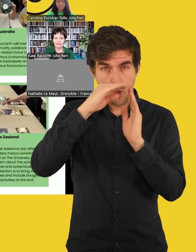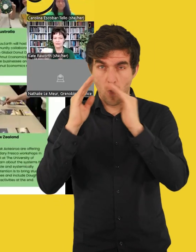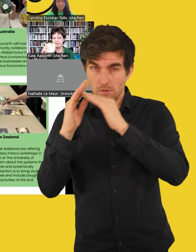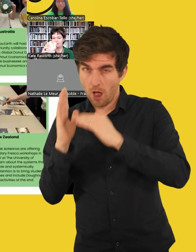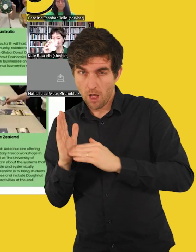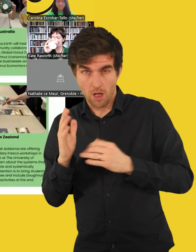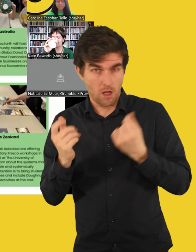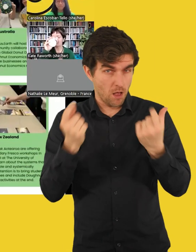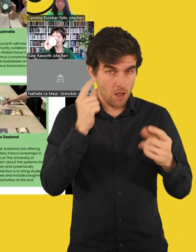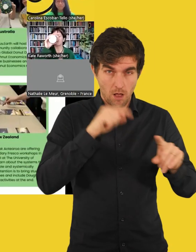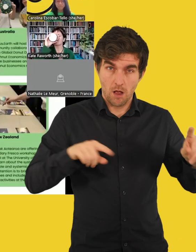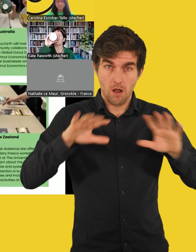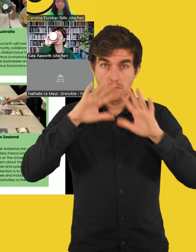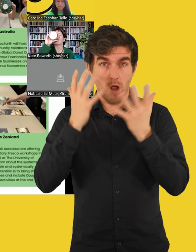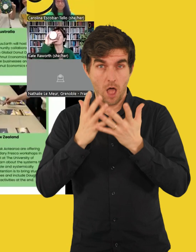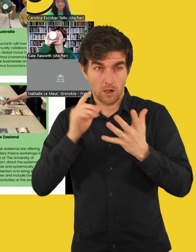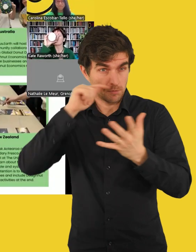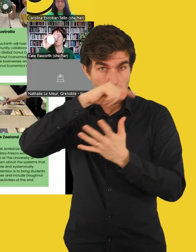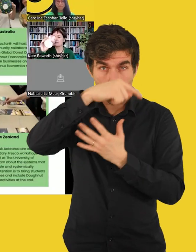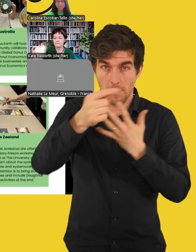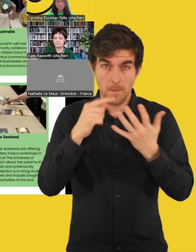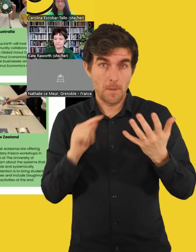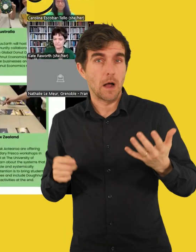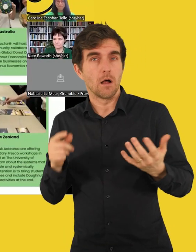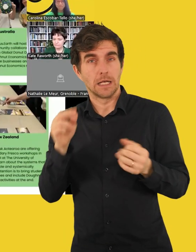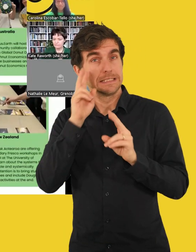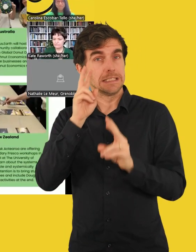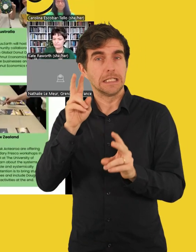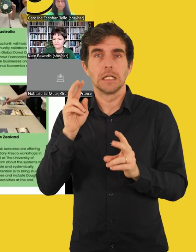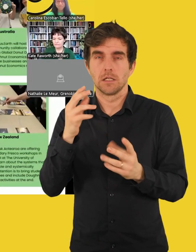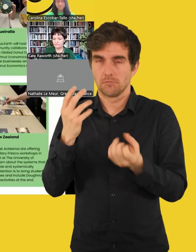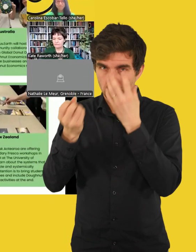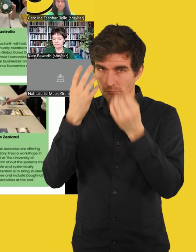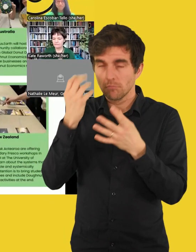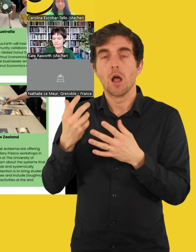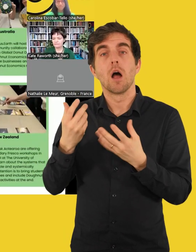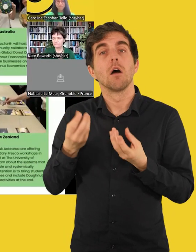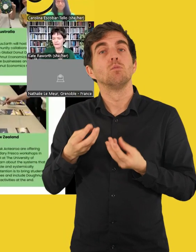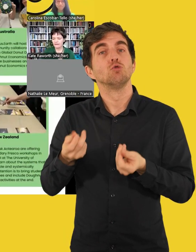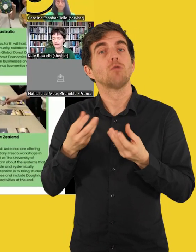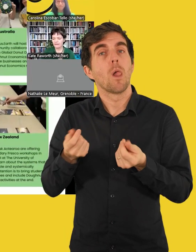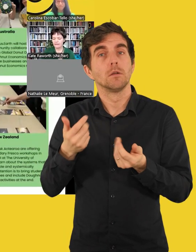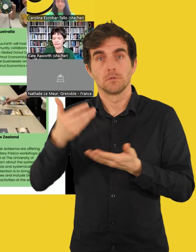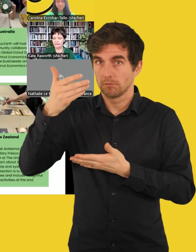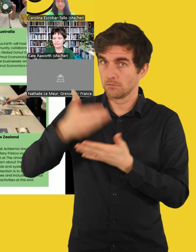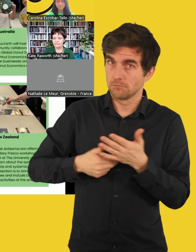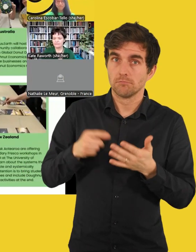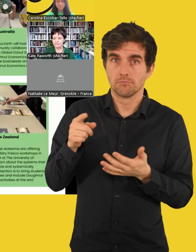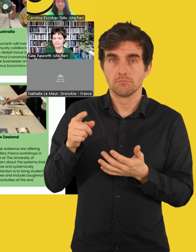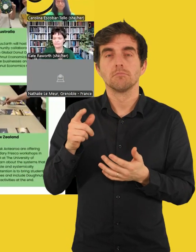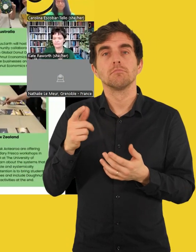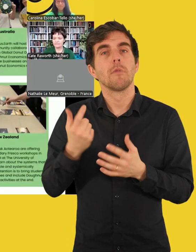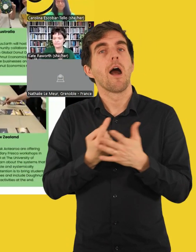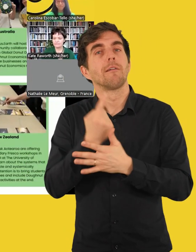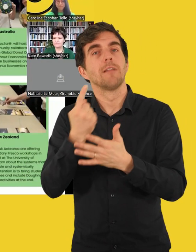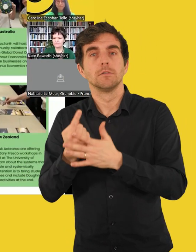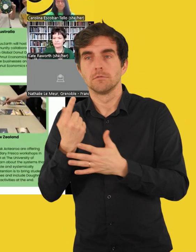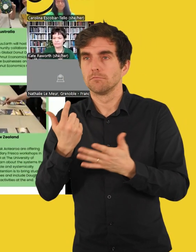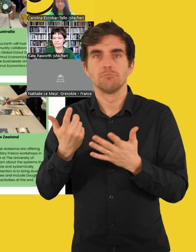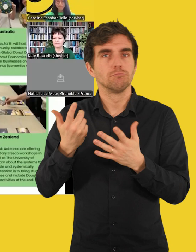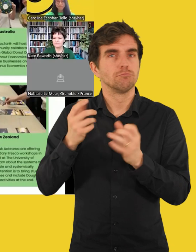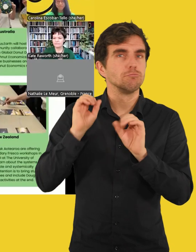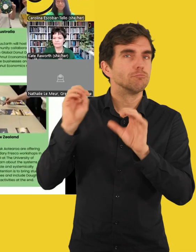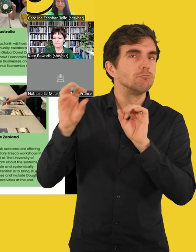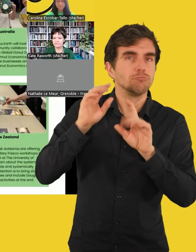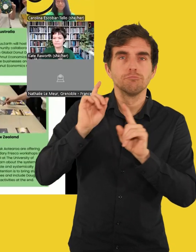the different corners of the world they're happening. You can read these all in detail in the resources page on